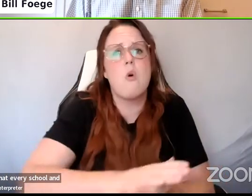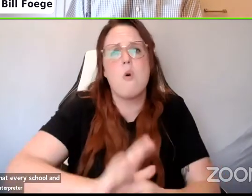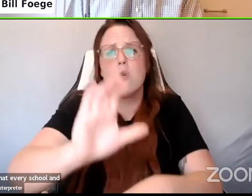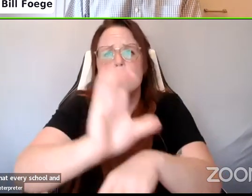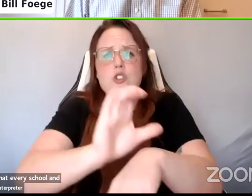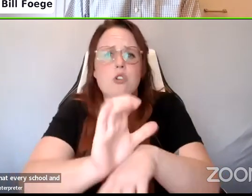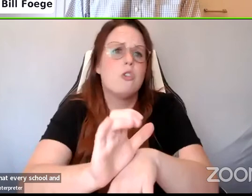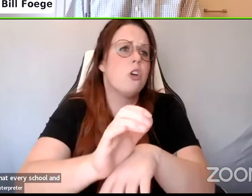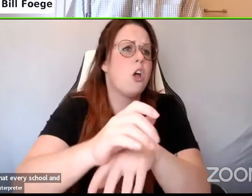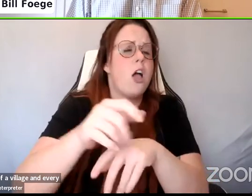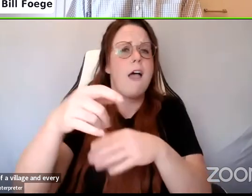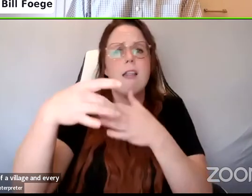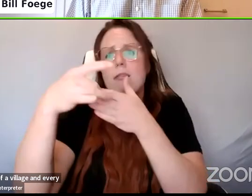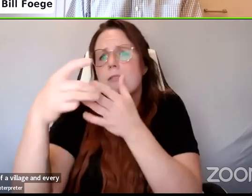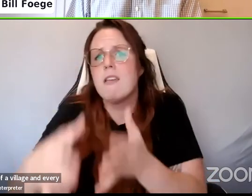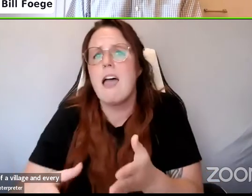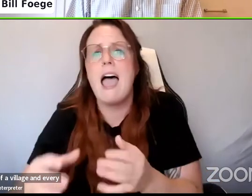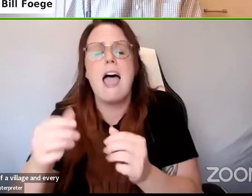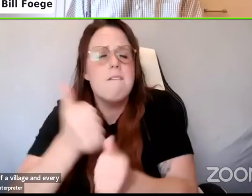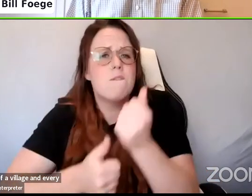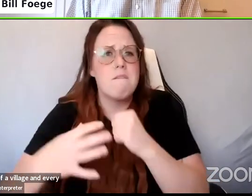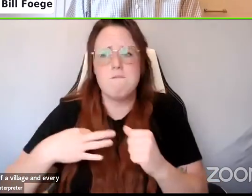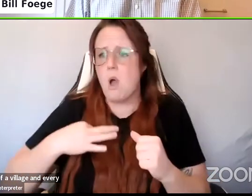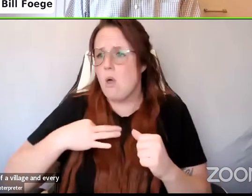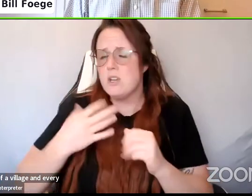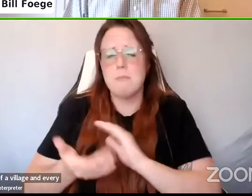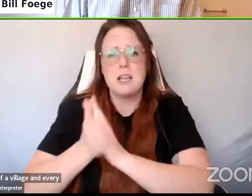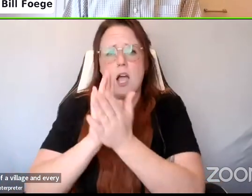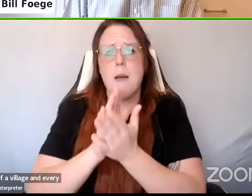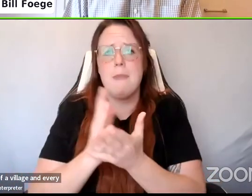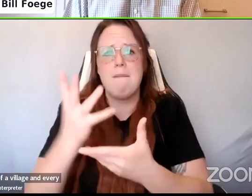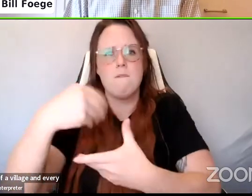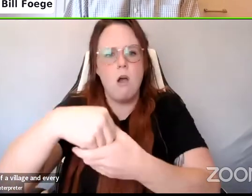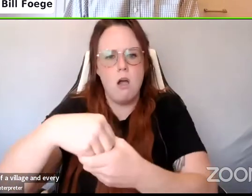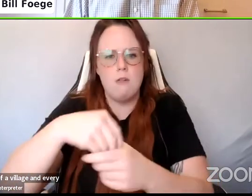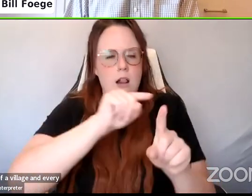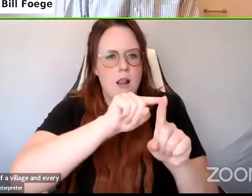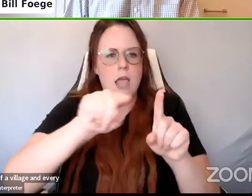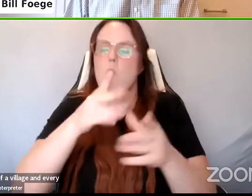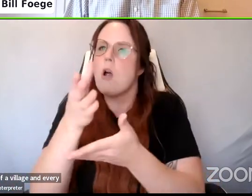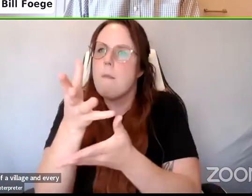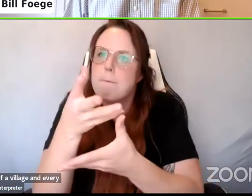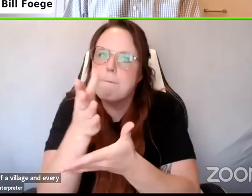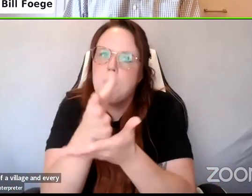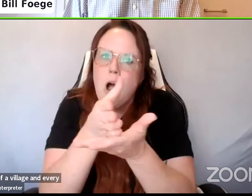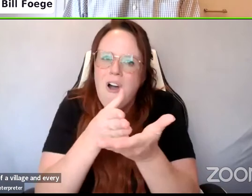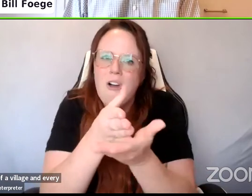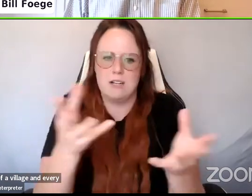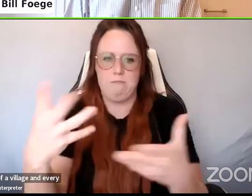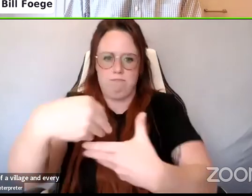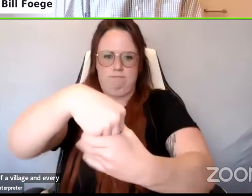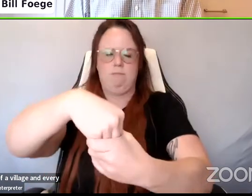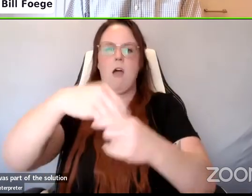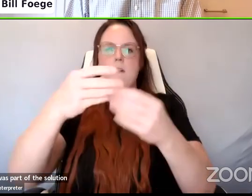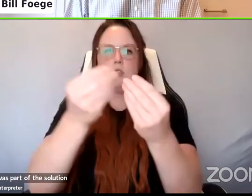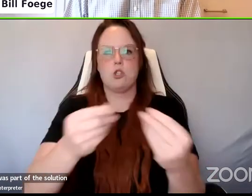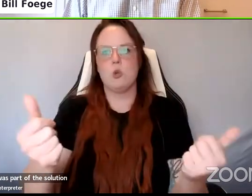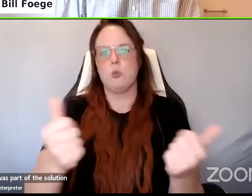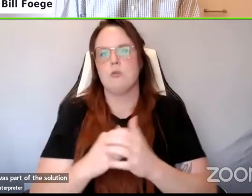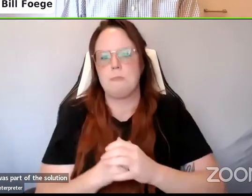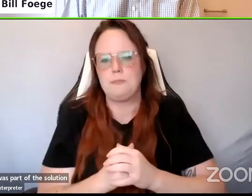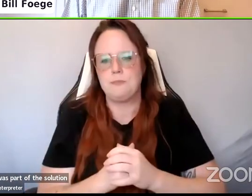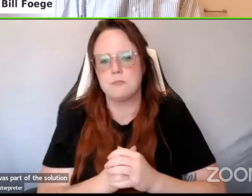a village and every volunteer that became involved was part of the solution of this now on the other